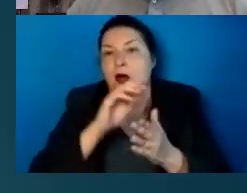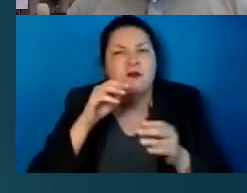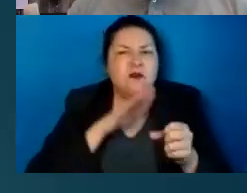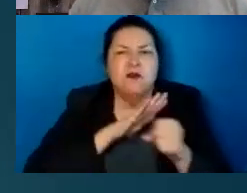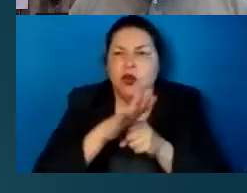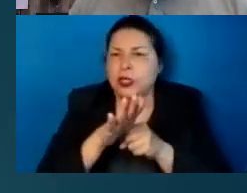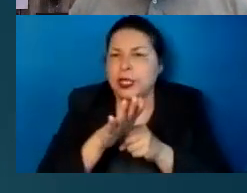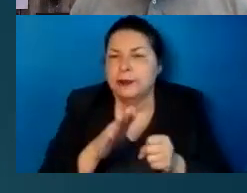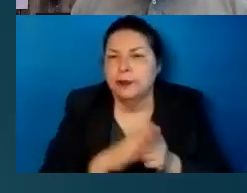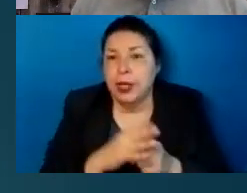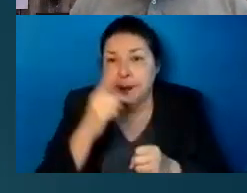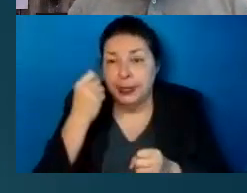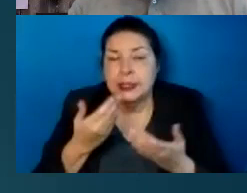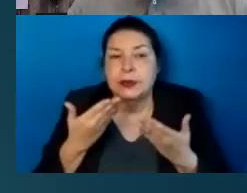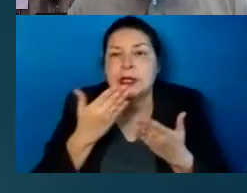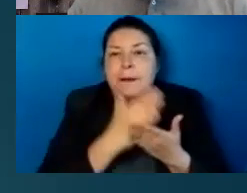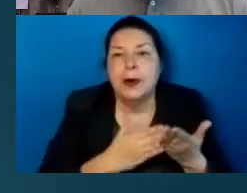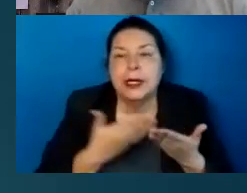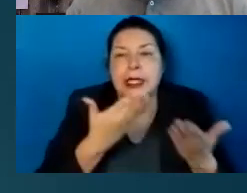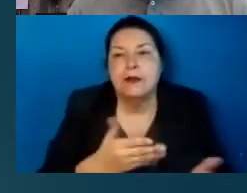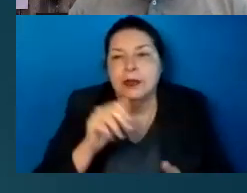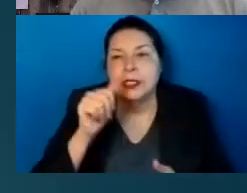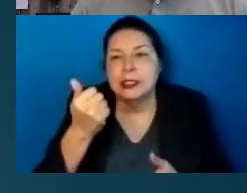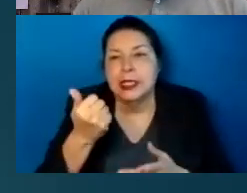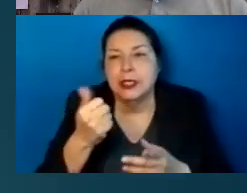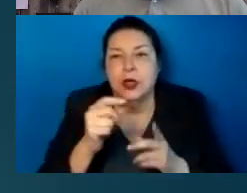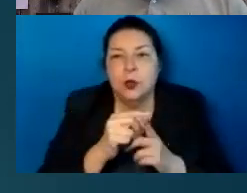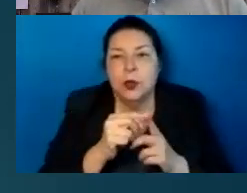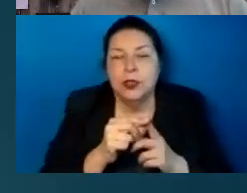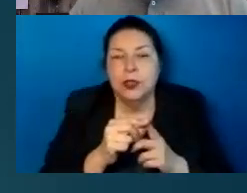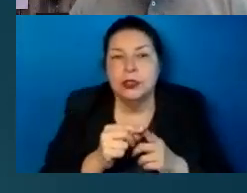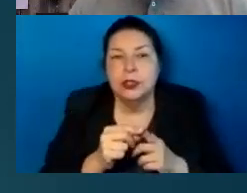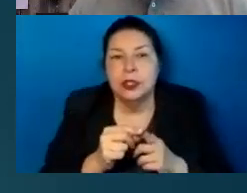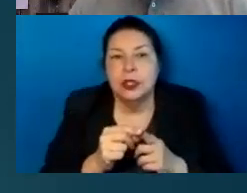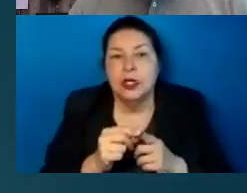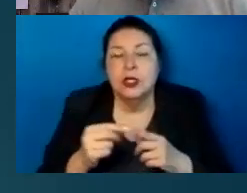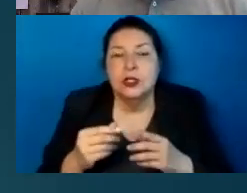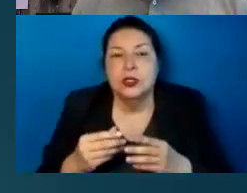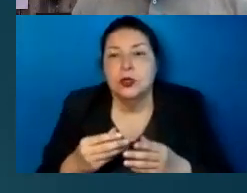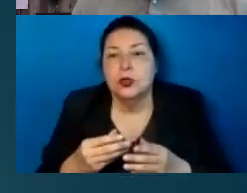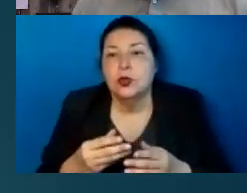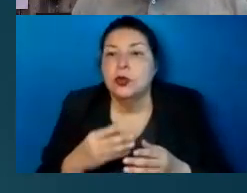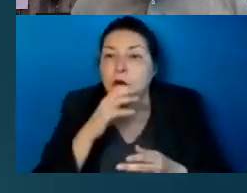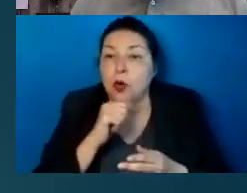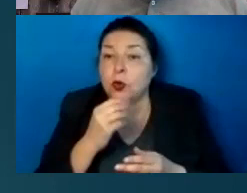of giving those 10 words to the ancient Hebrews.